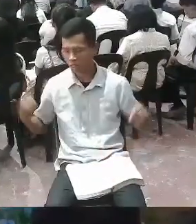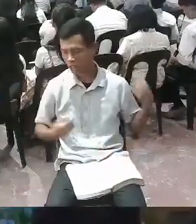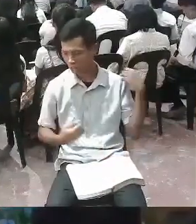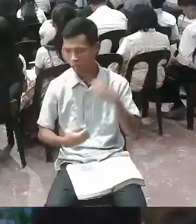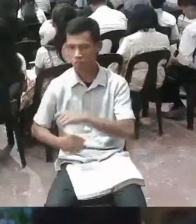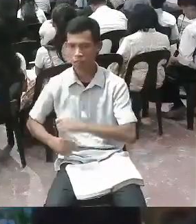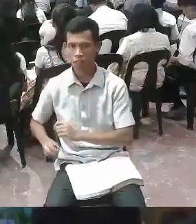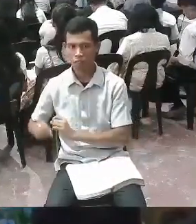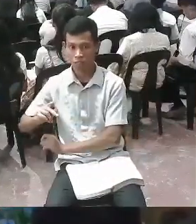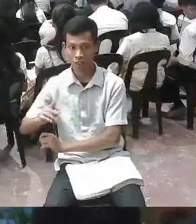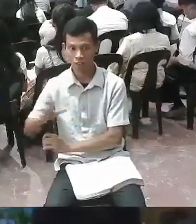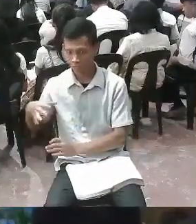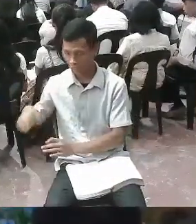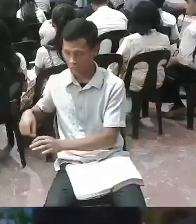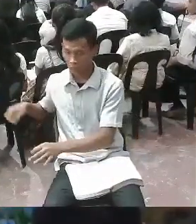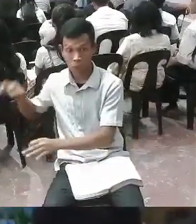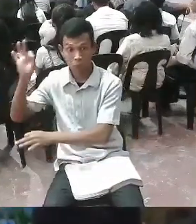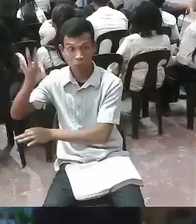And